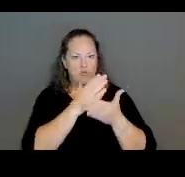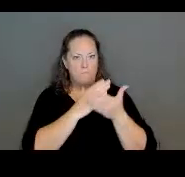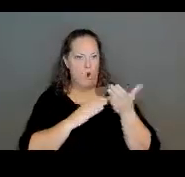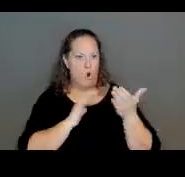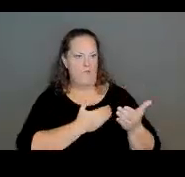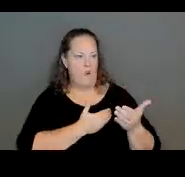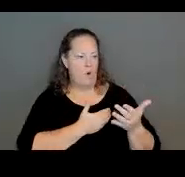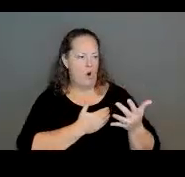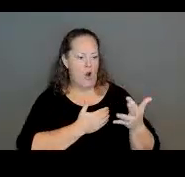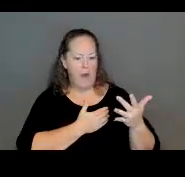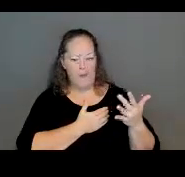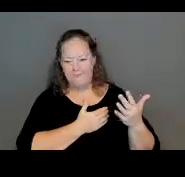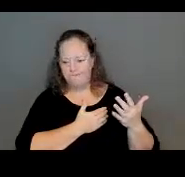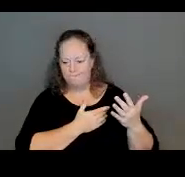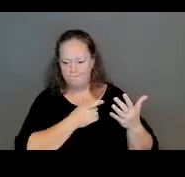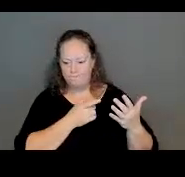this